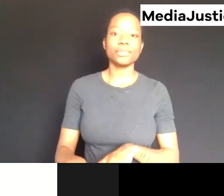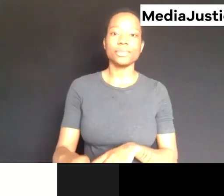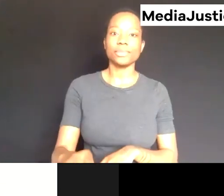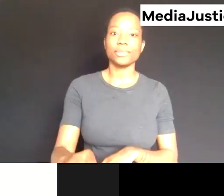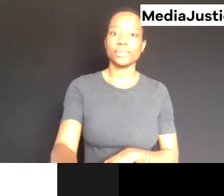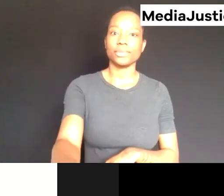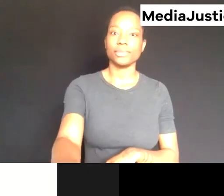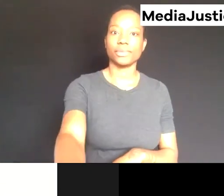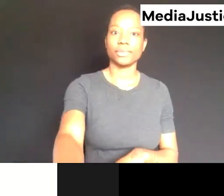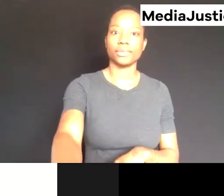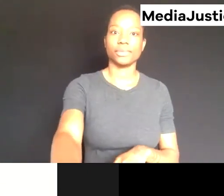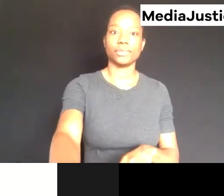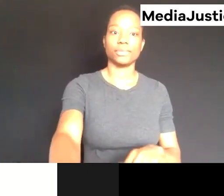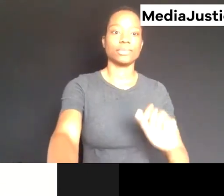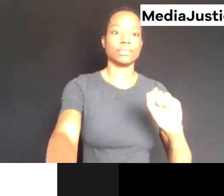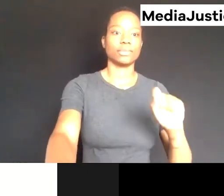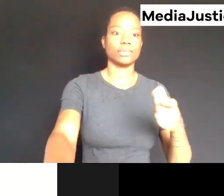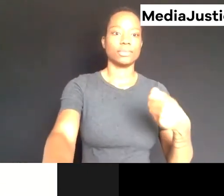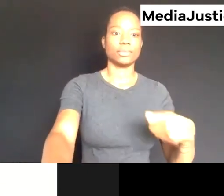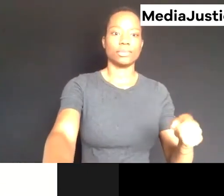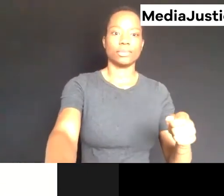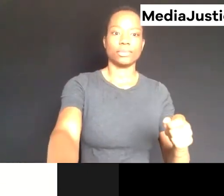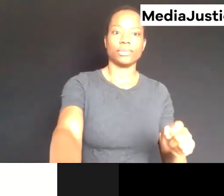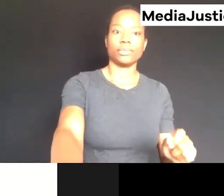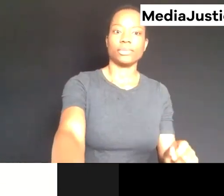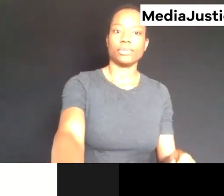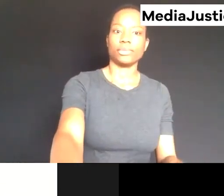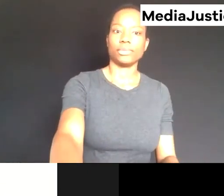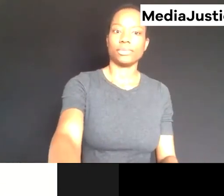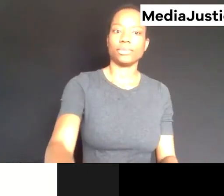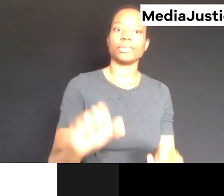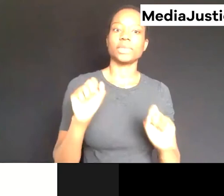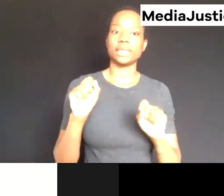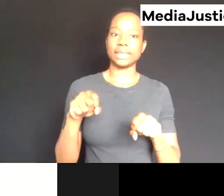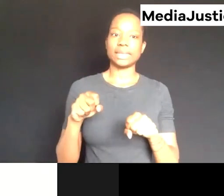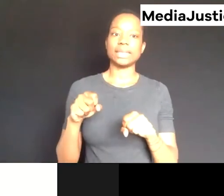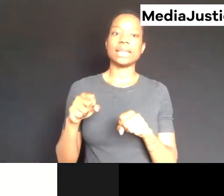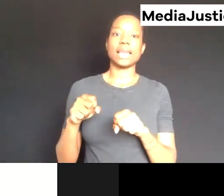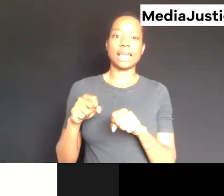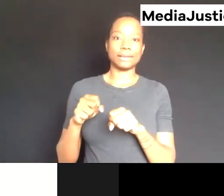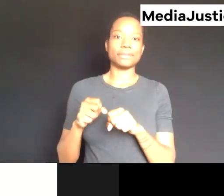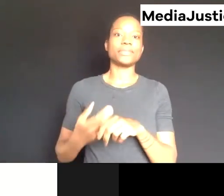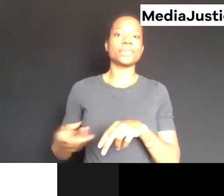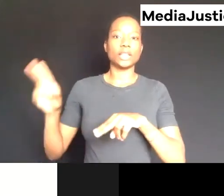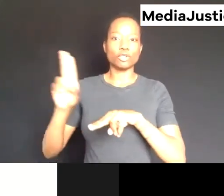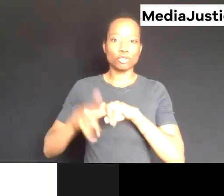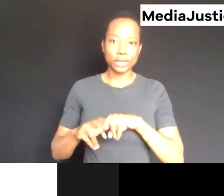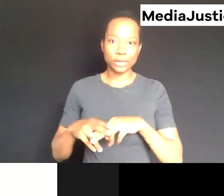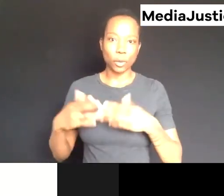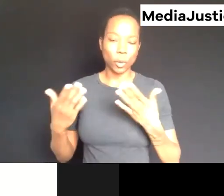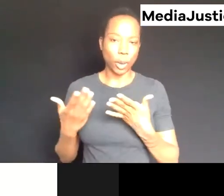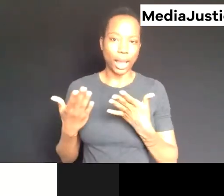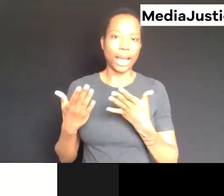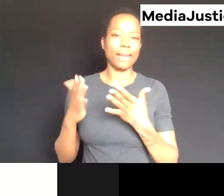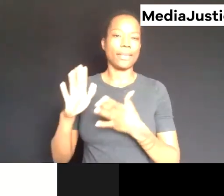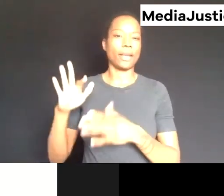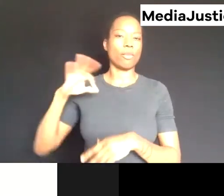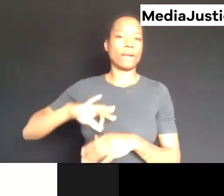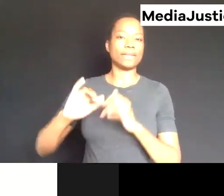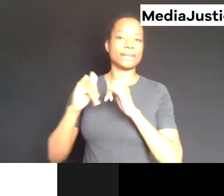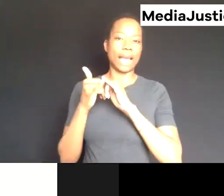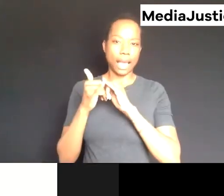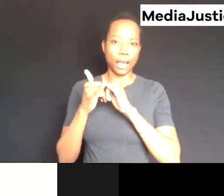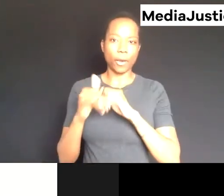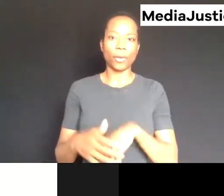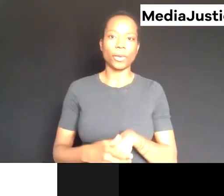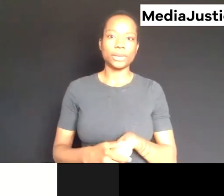I just put in there to throw you off. So increasing advertising space, laying staff off, producing sensational content, cutting production